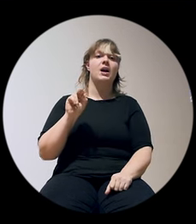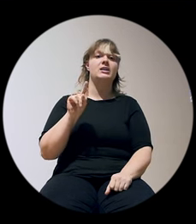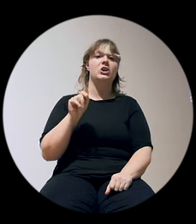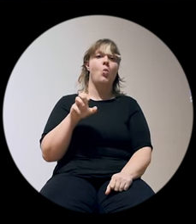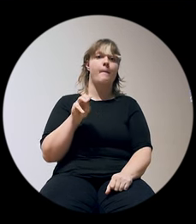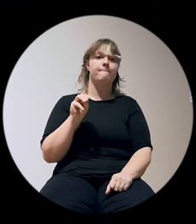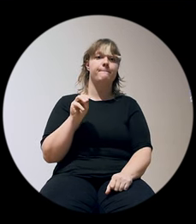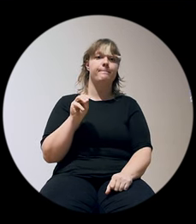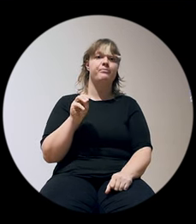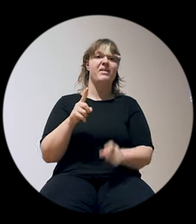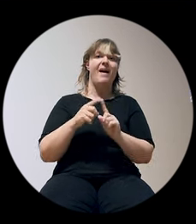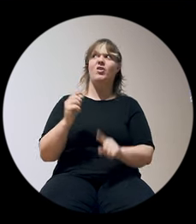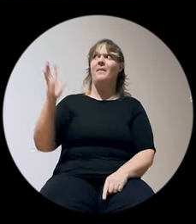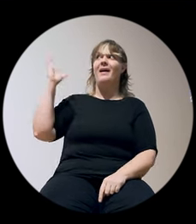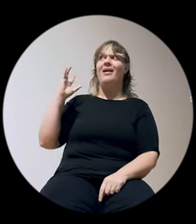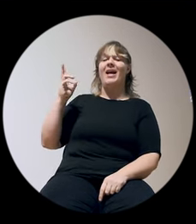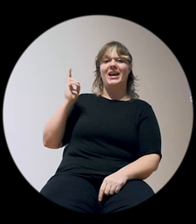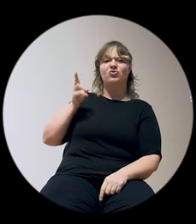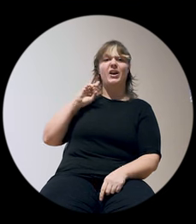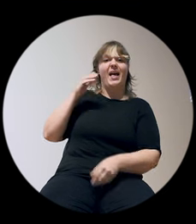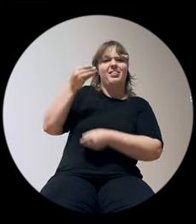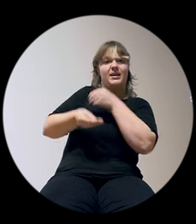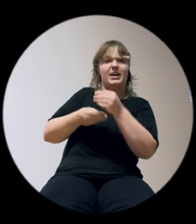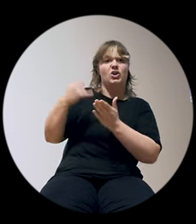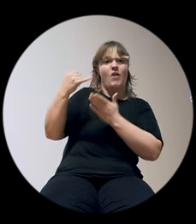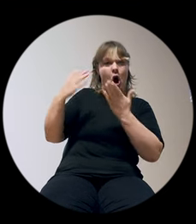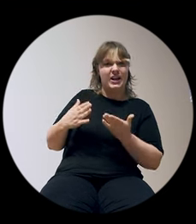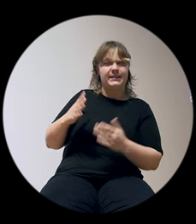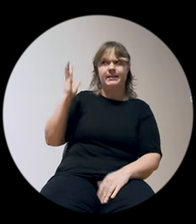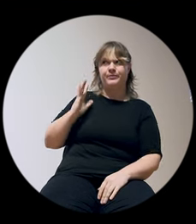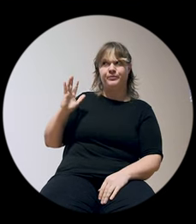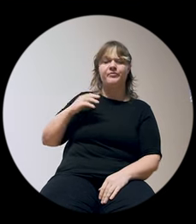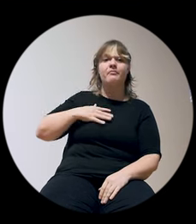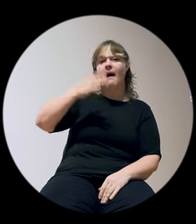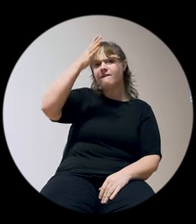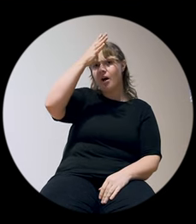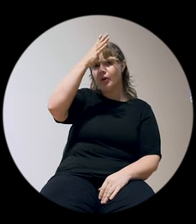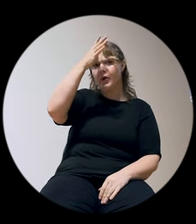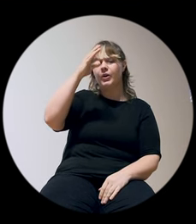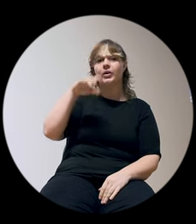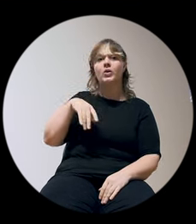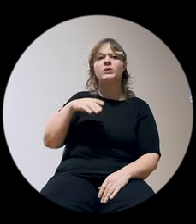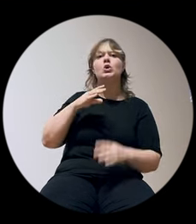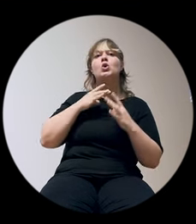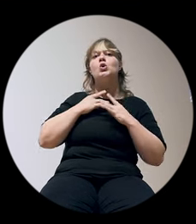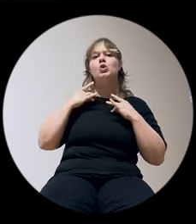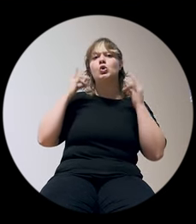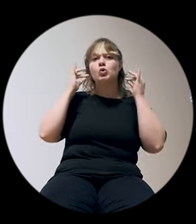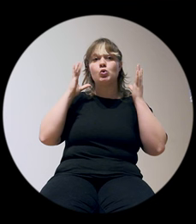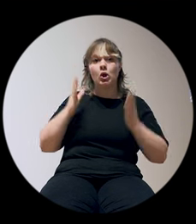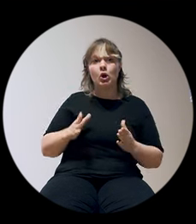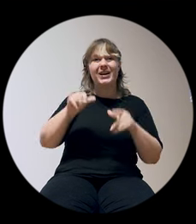from a history and lineage of artists. My father was a jeweler,